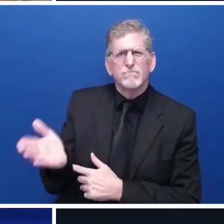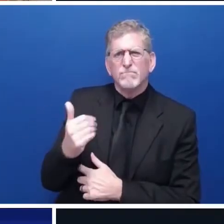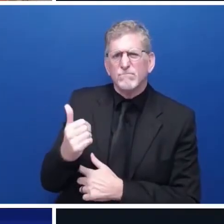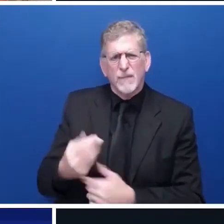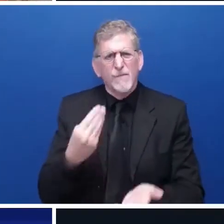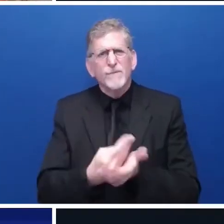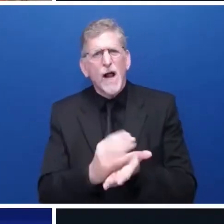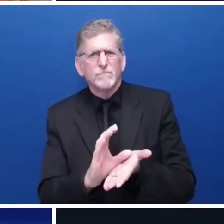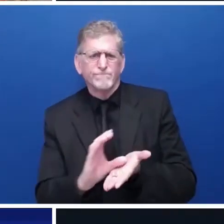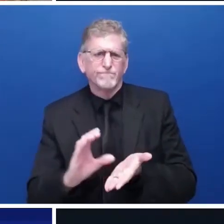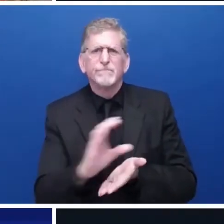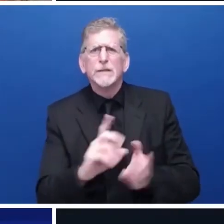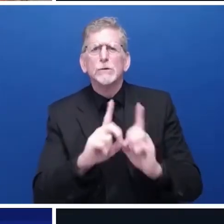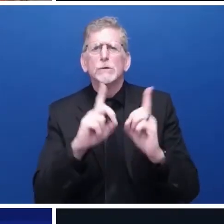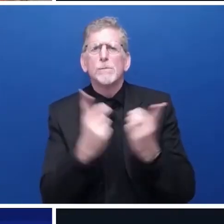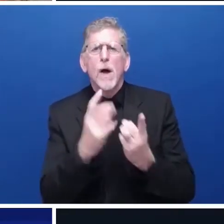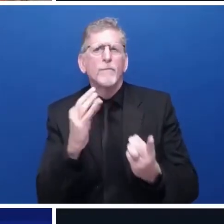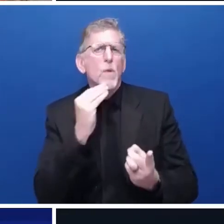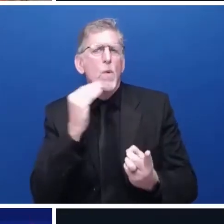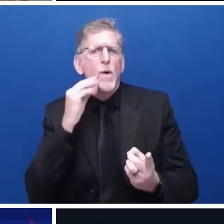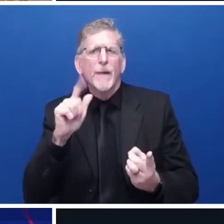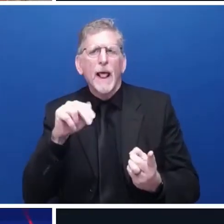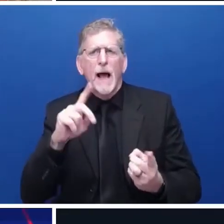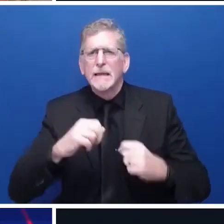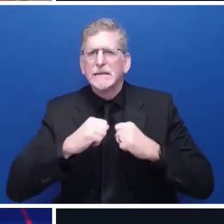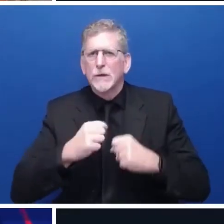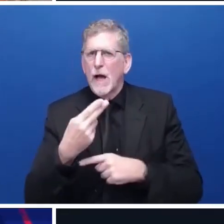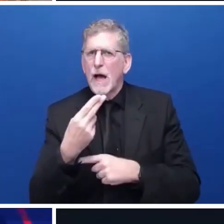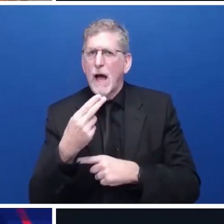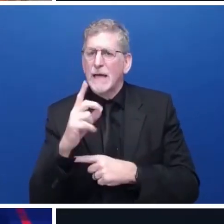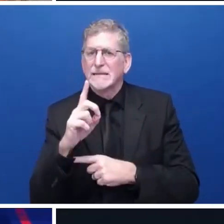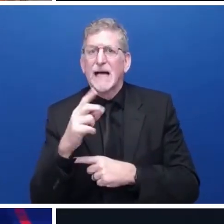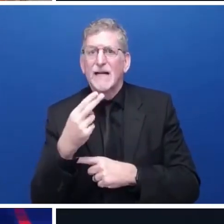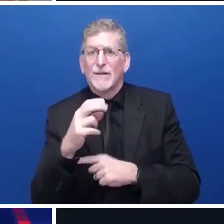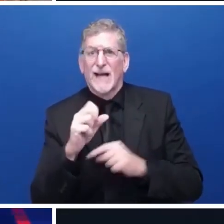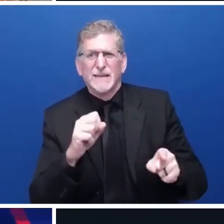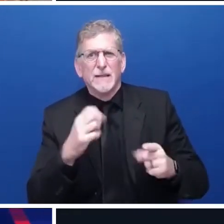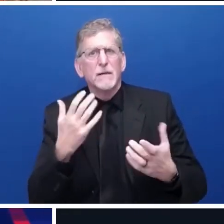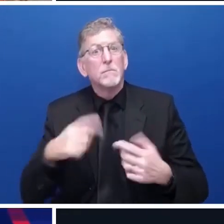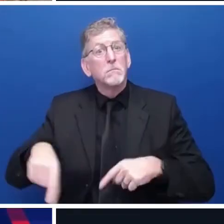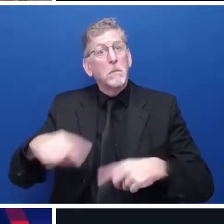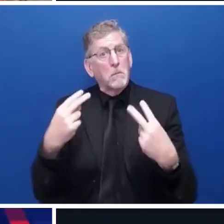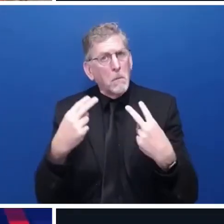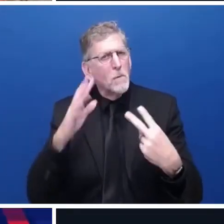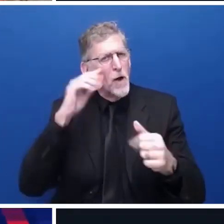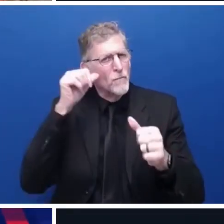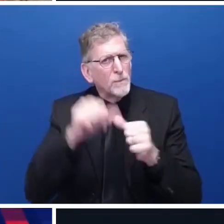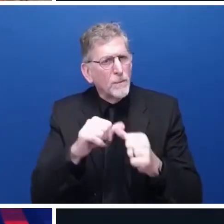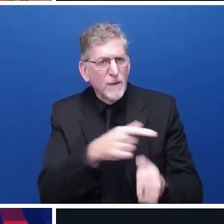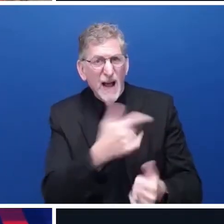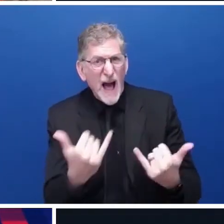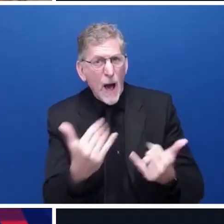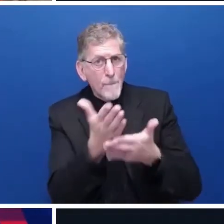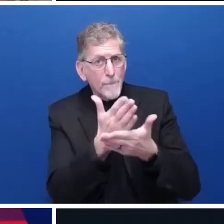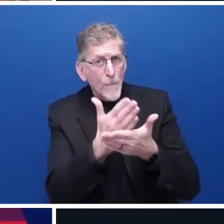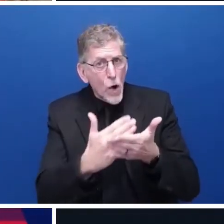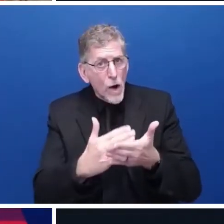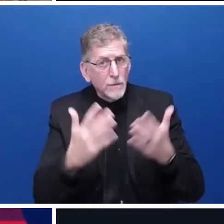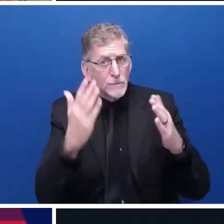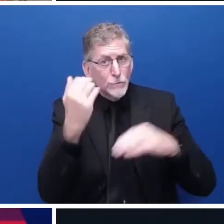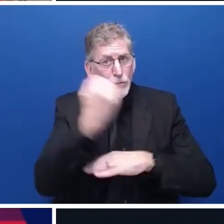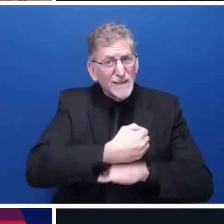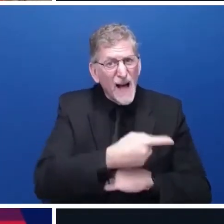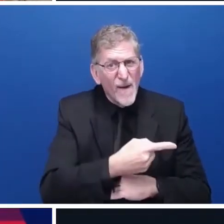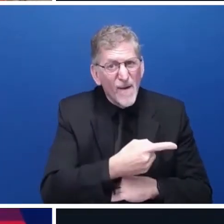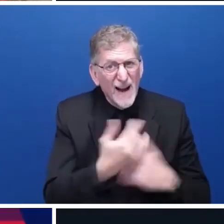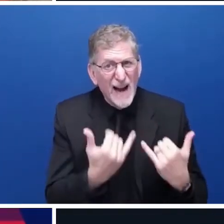partial shutdown right now with the Department of Homeland Security's funding on pause as Democrats try to get some